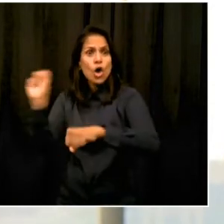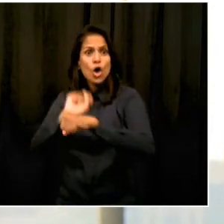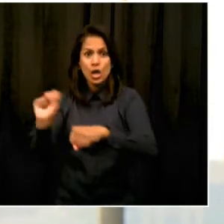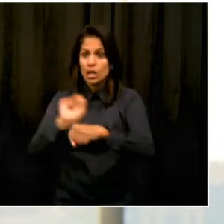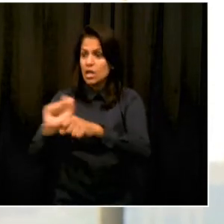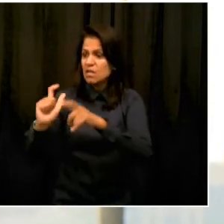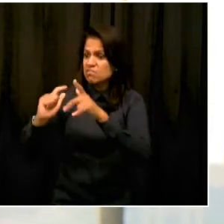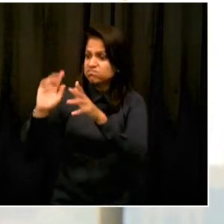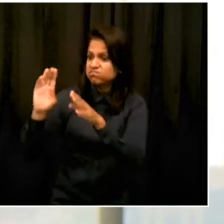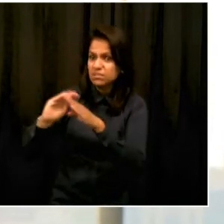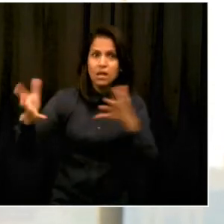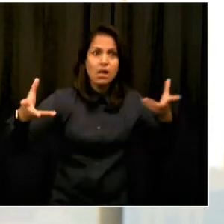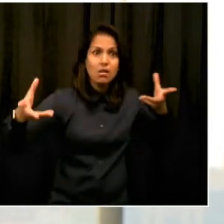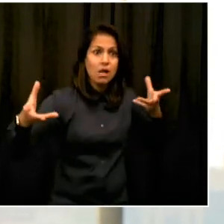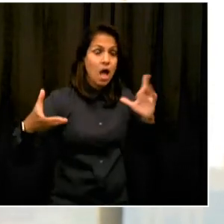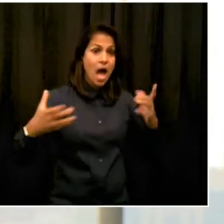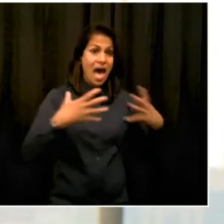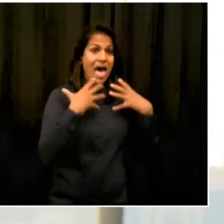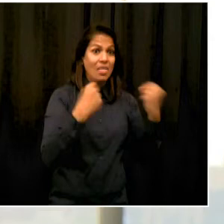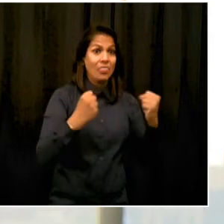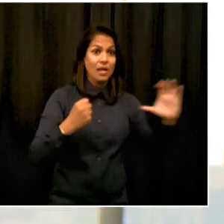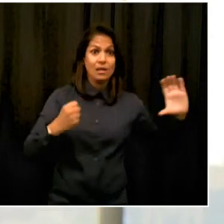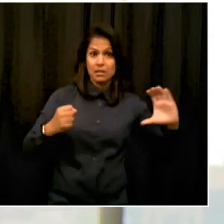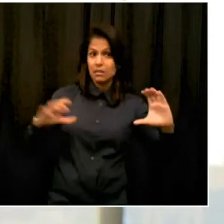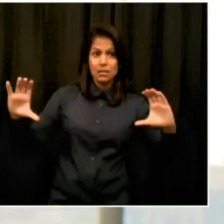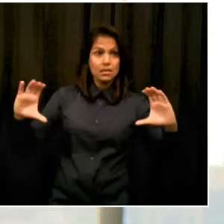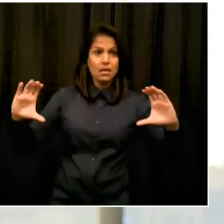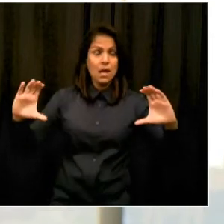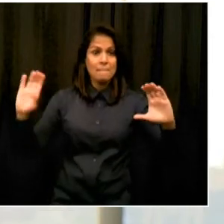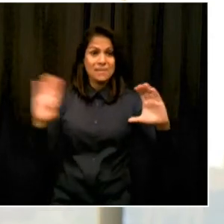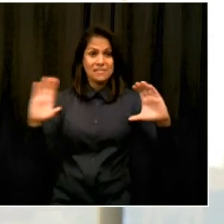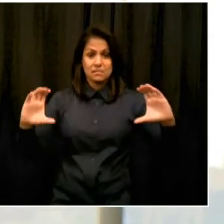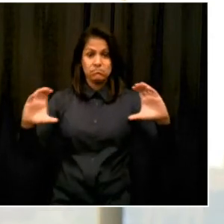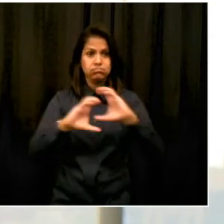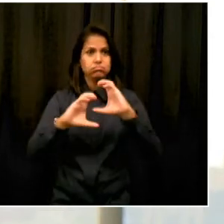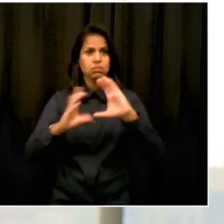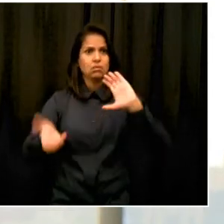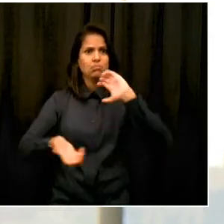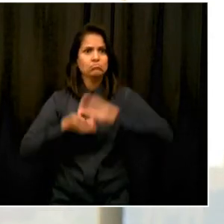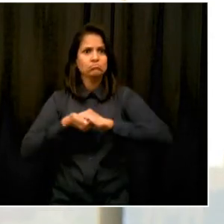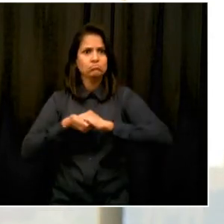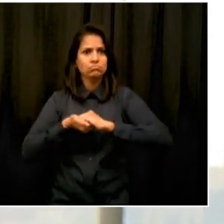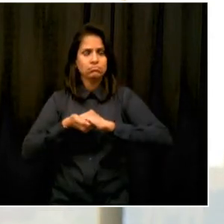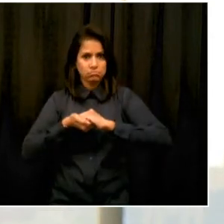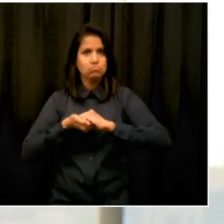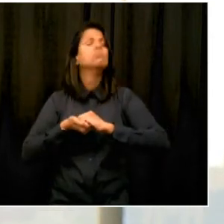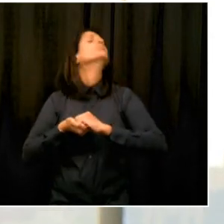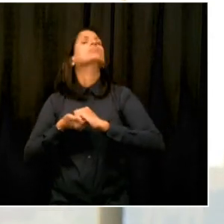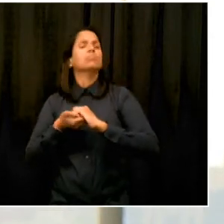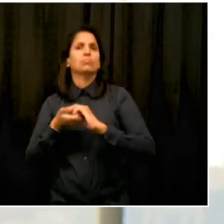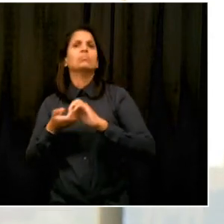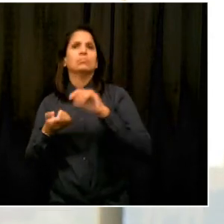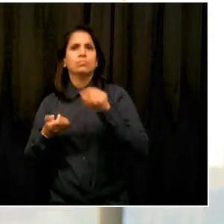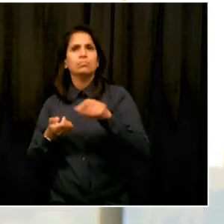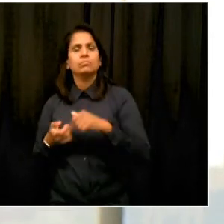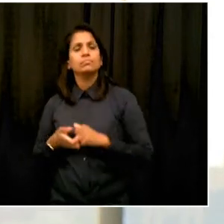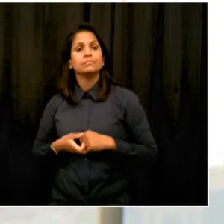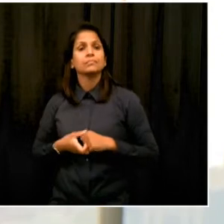there is a potential here that is vast to do good and do well at the same time.